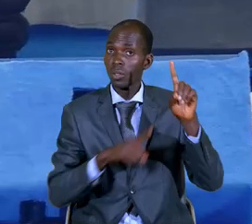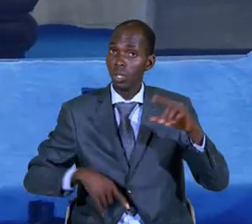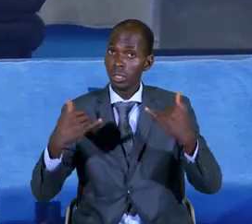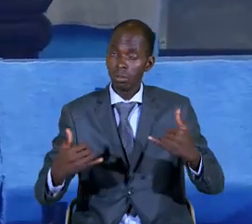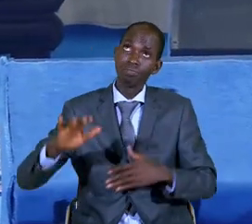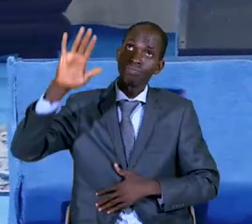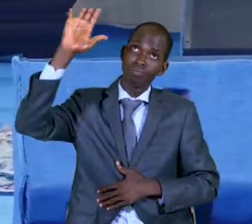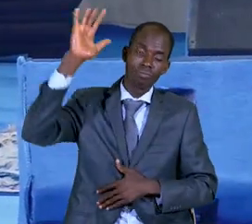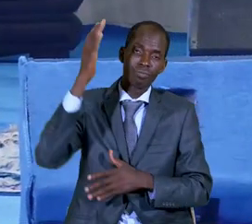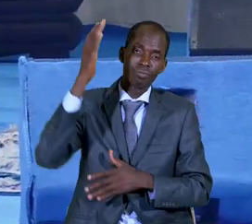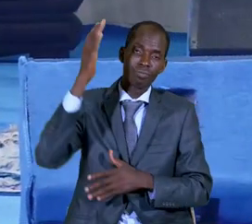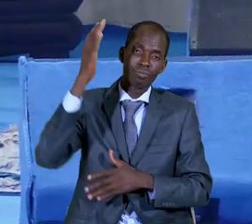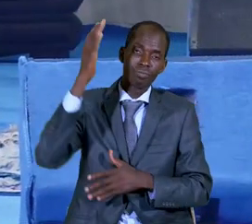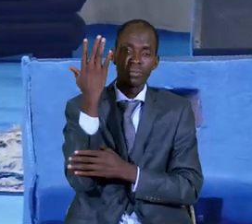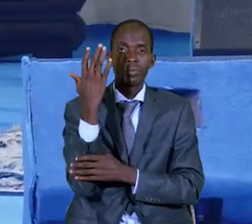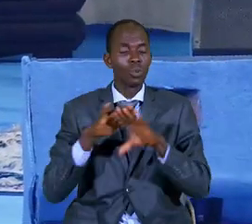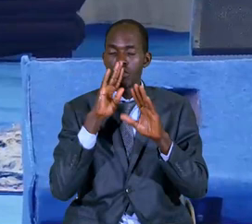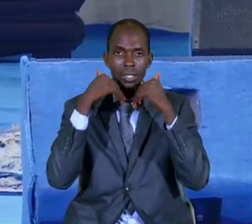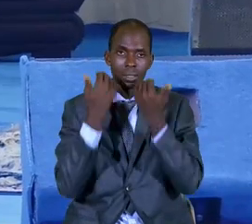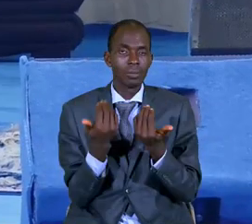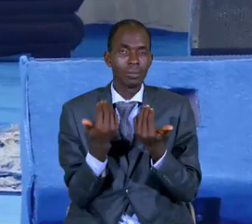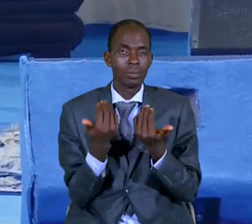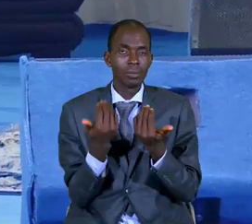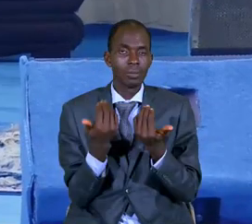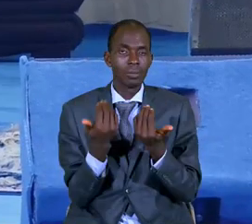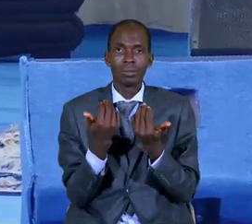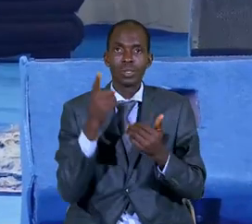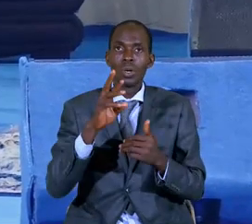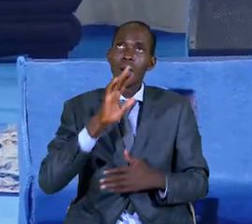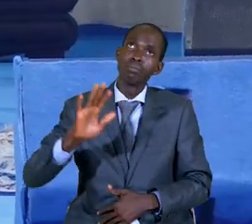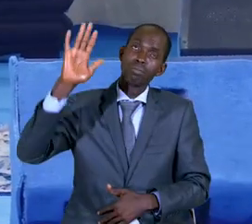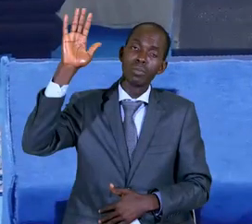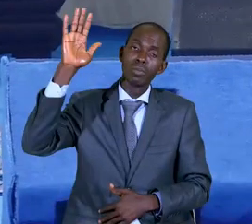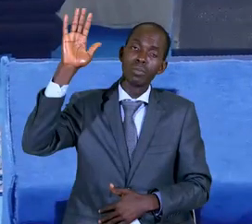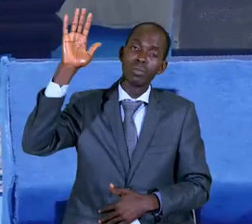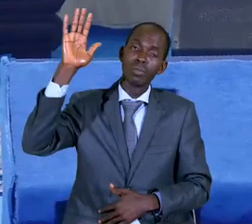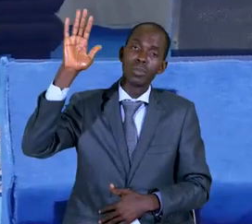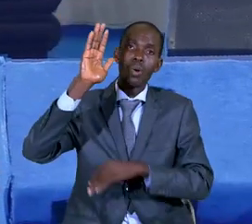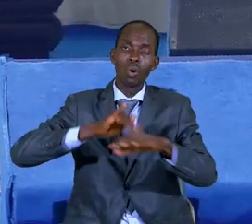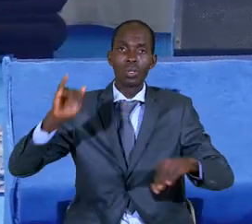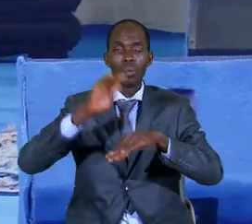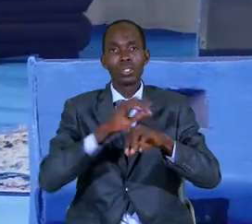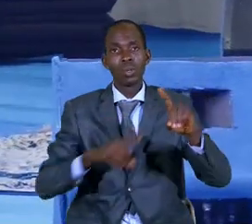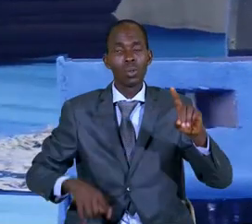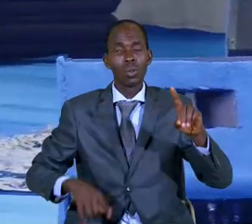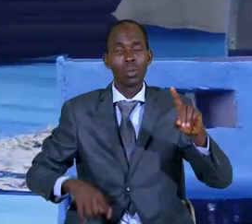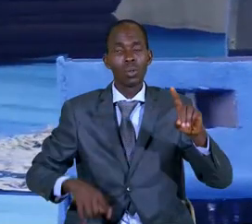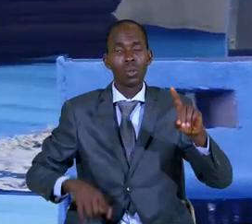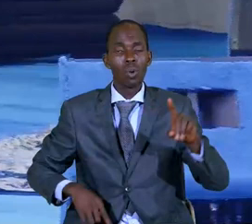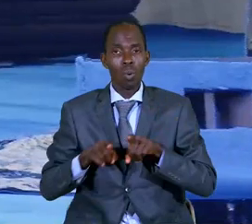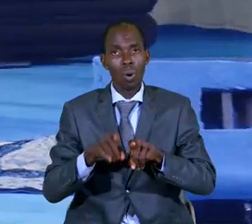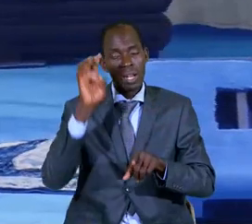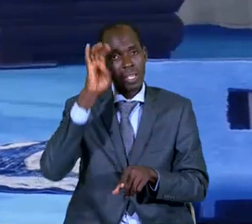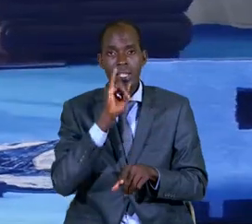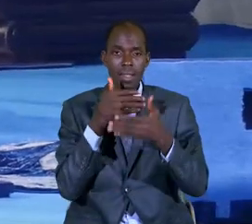hand wherever you are. You're calling upon the Lord while he is near.